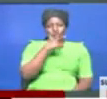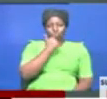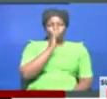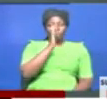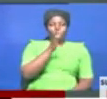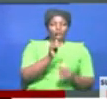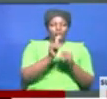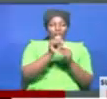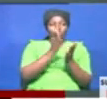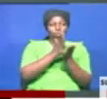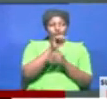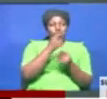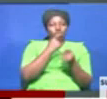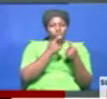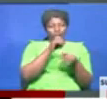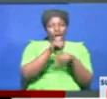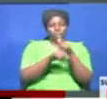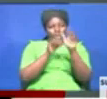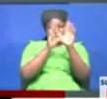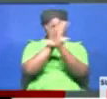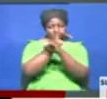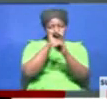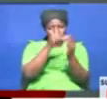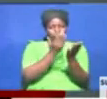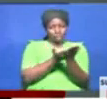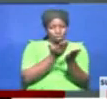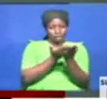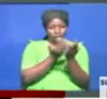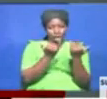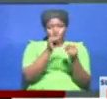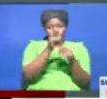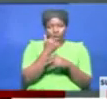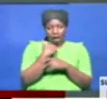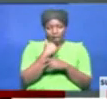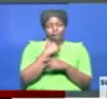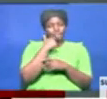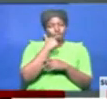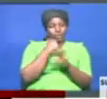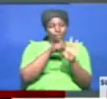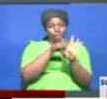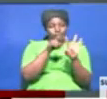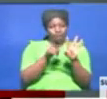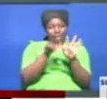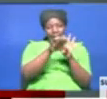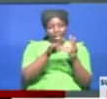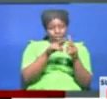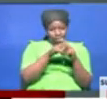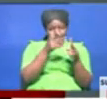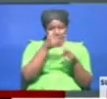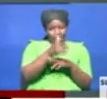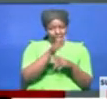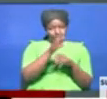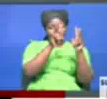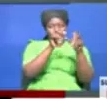this conversation in regard to the presidential petition. Now, you have highlighted 4 areas, and now let's pick it up from there. The issue